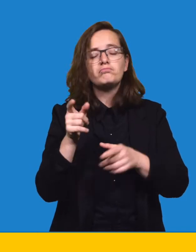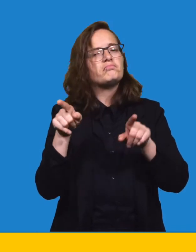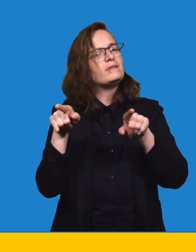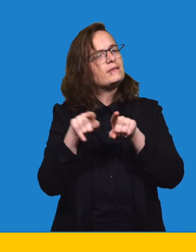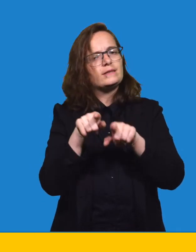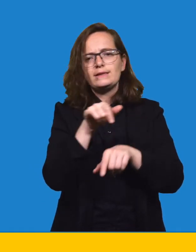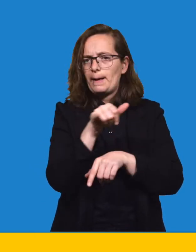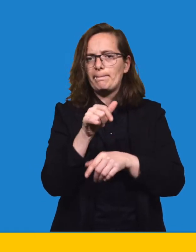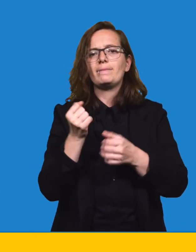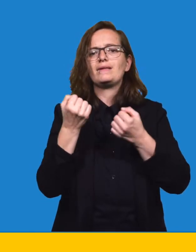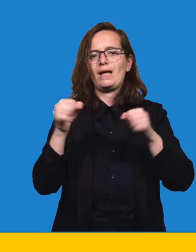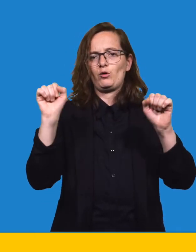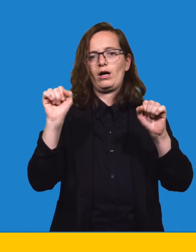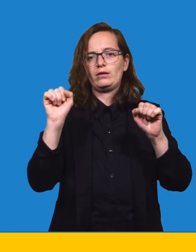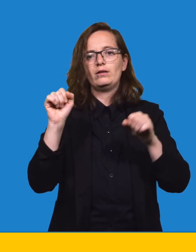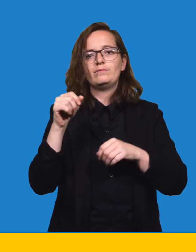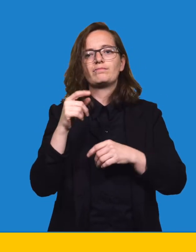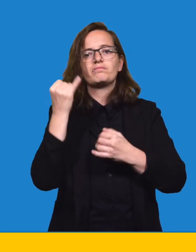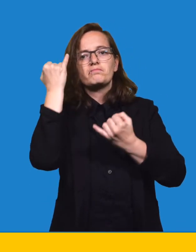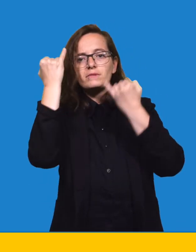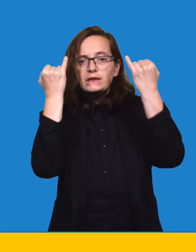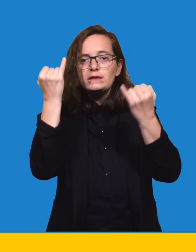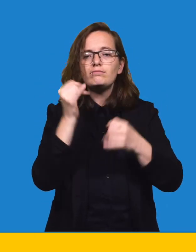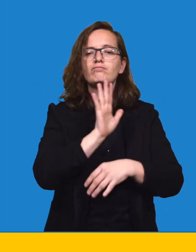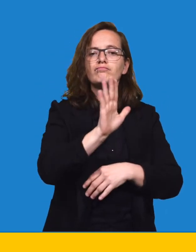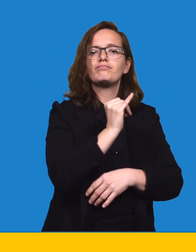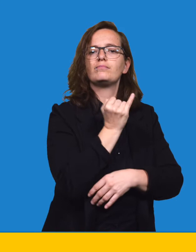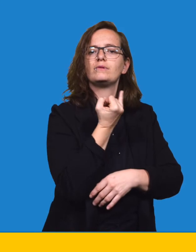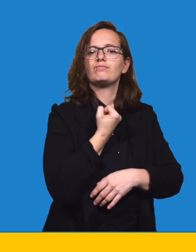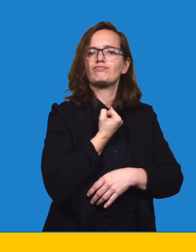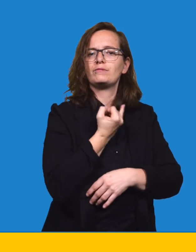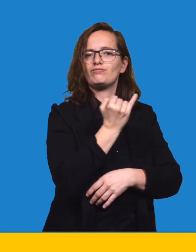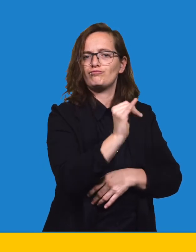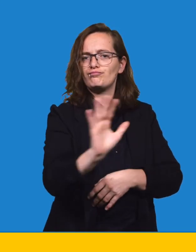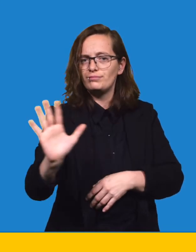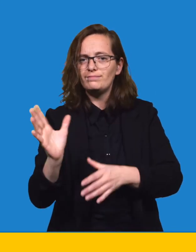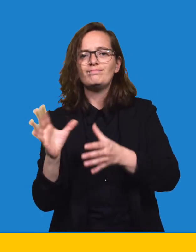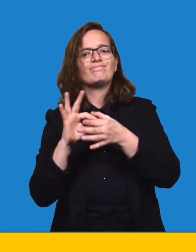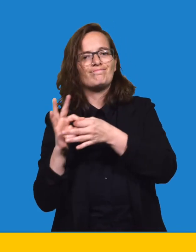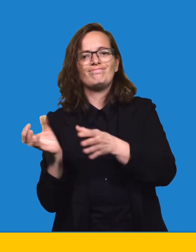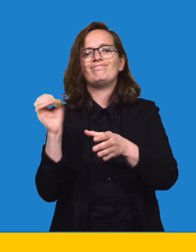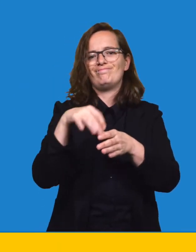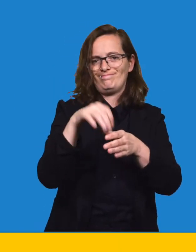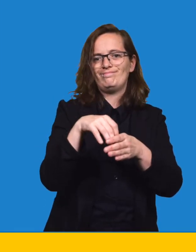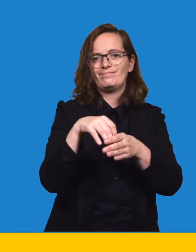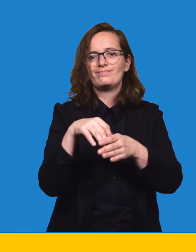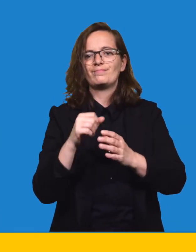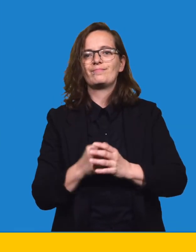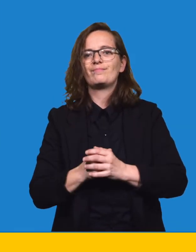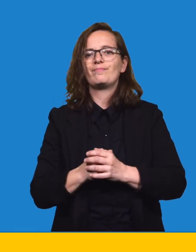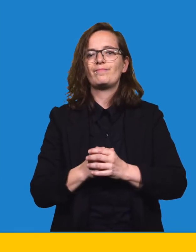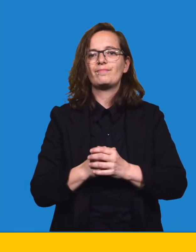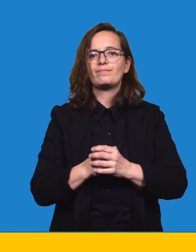solidarity is mentioned alongside democracy and the idea of a European identity in a community of equals.